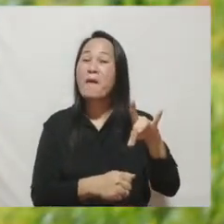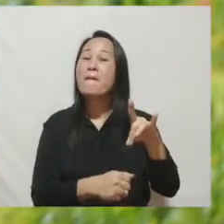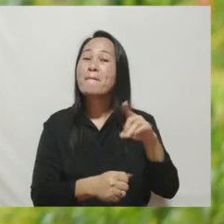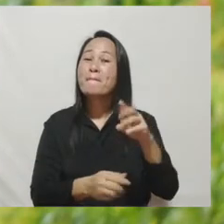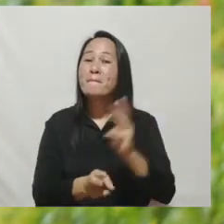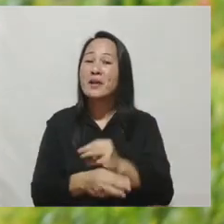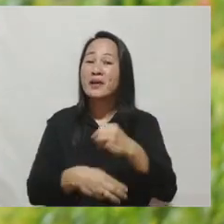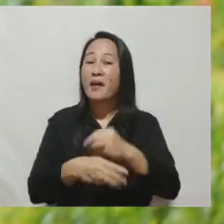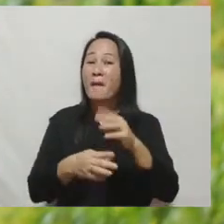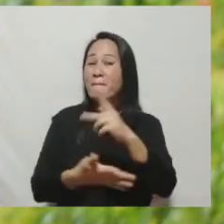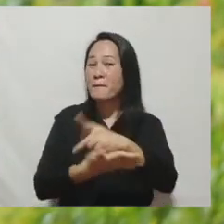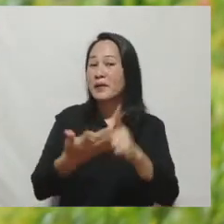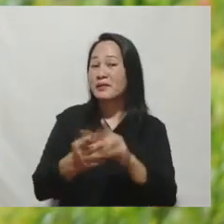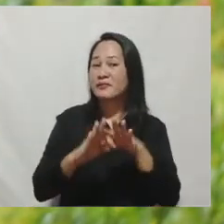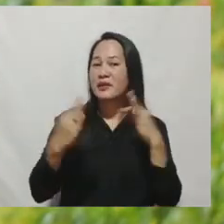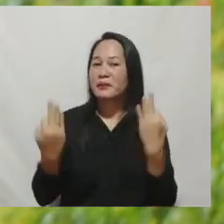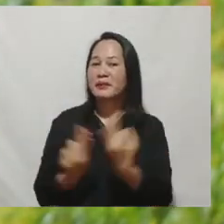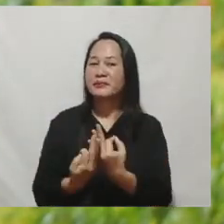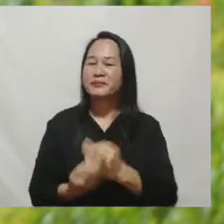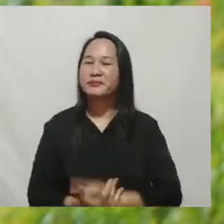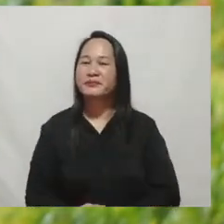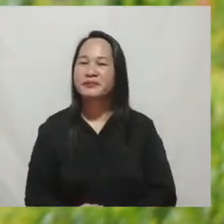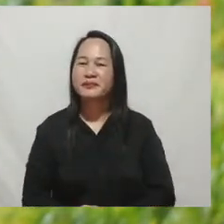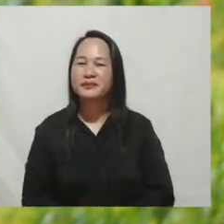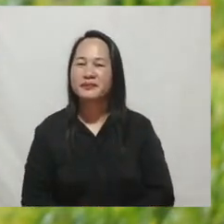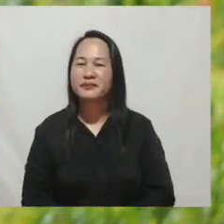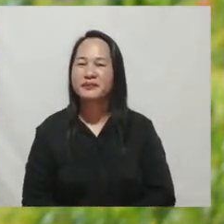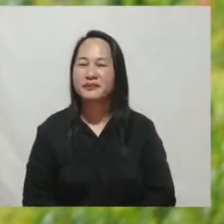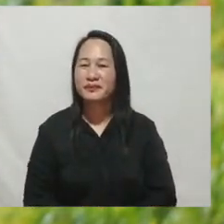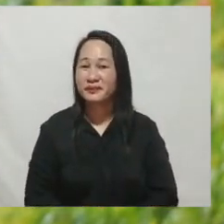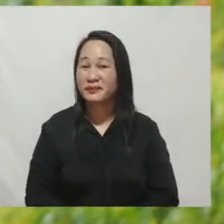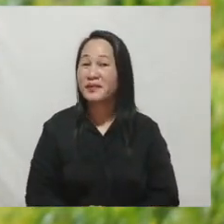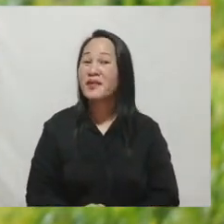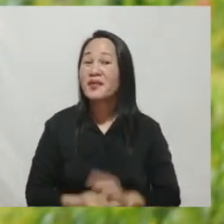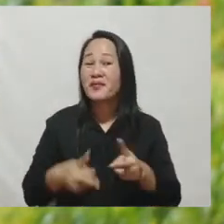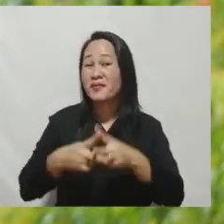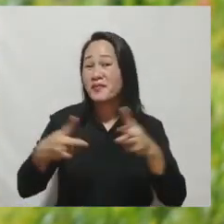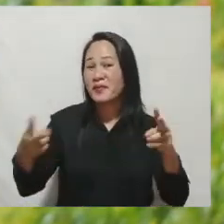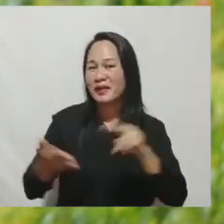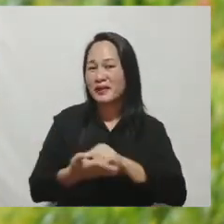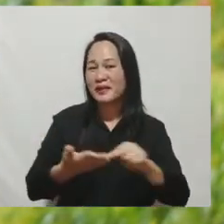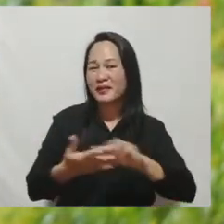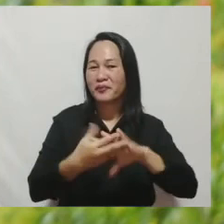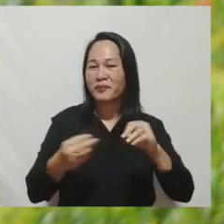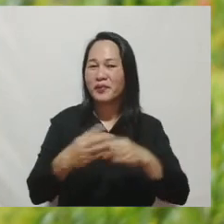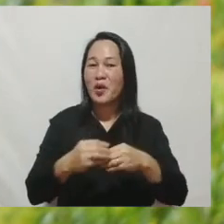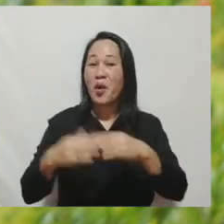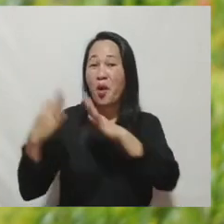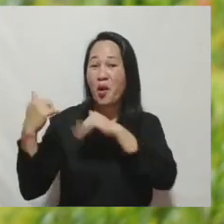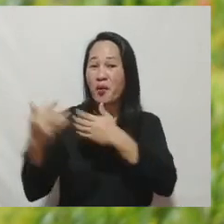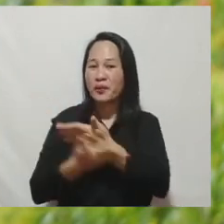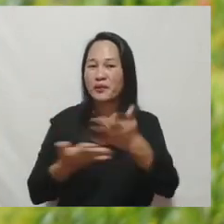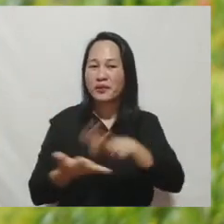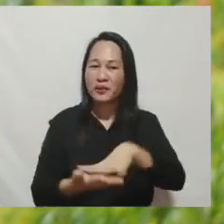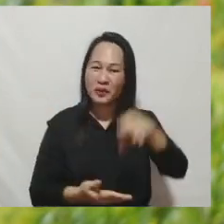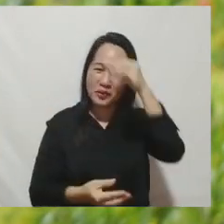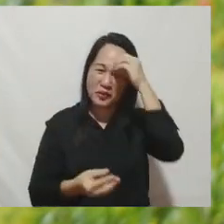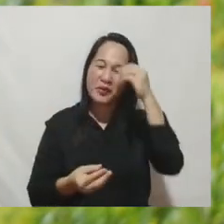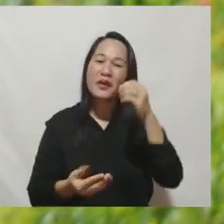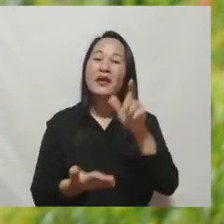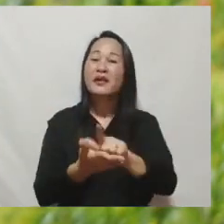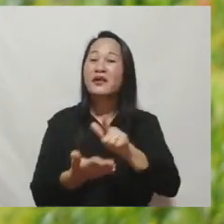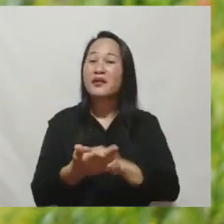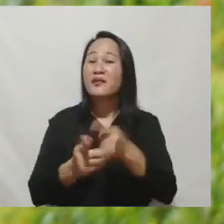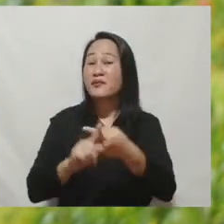That was a very nice story. I hope you learned a lesson from that story. Let us be thankful to our